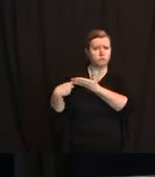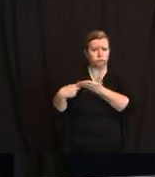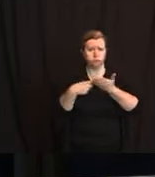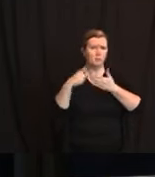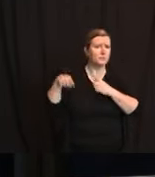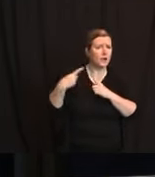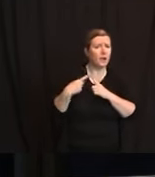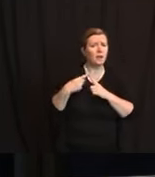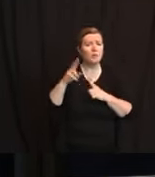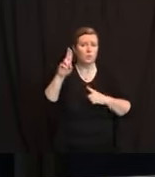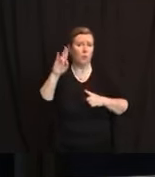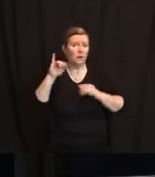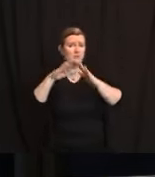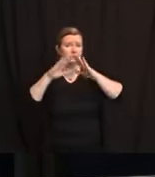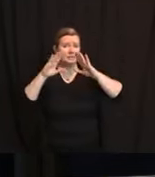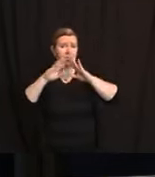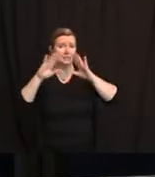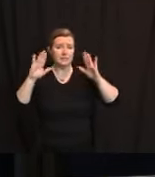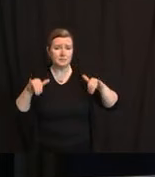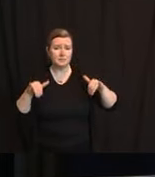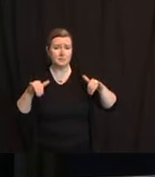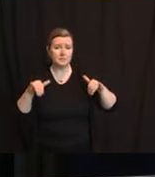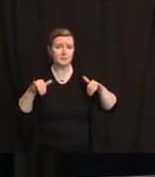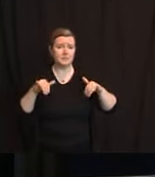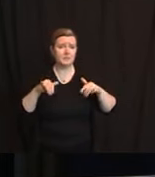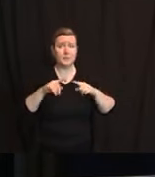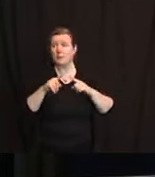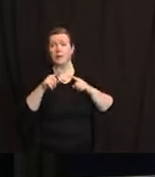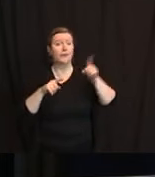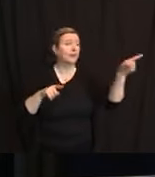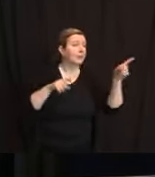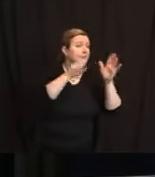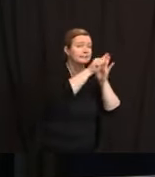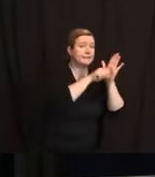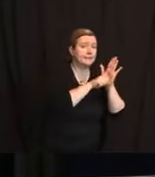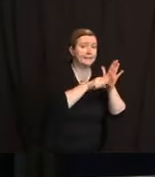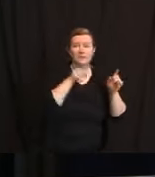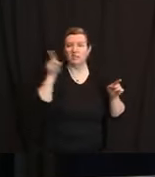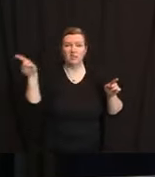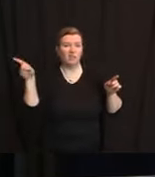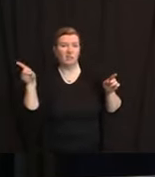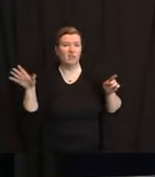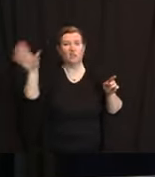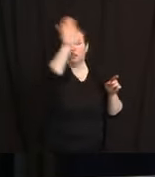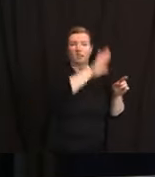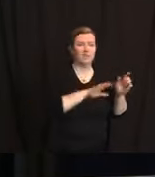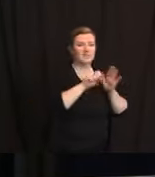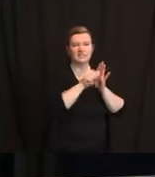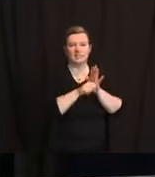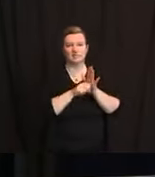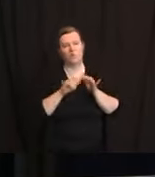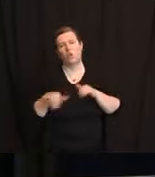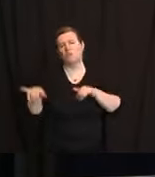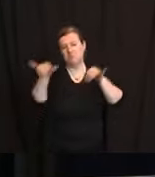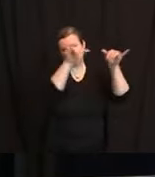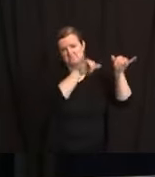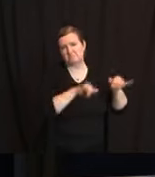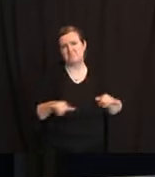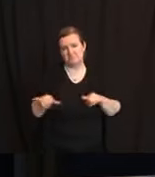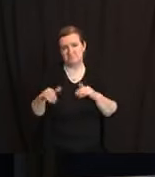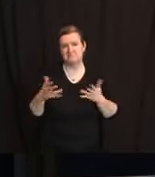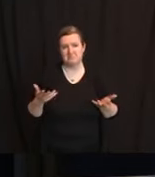another, but the behind-the-scenes architecture, the behind-the-scenes system are quite frankly all the same. The fact that we need to interconnect with